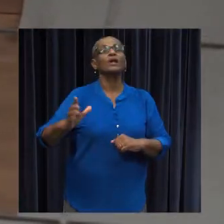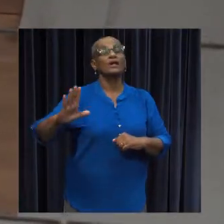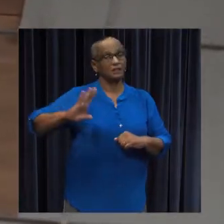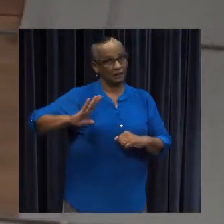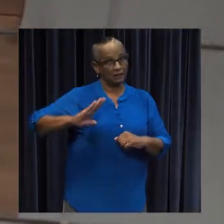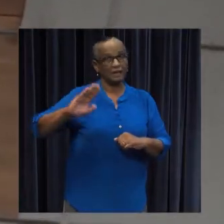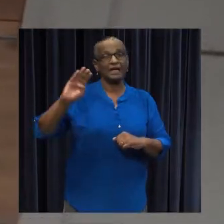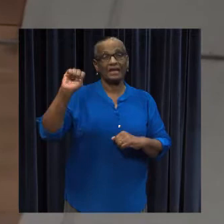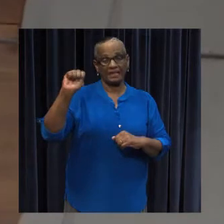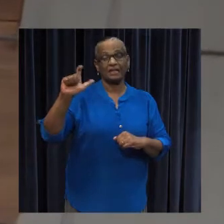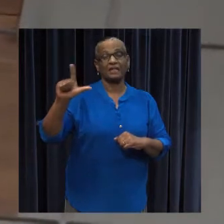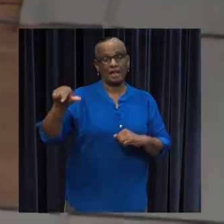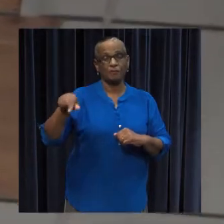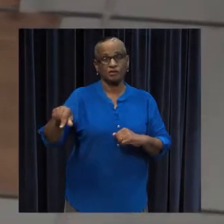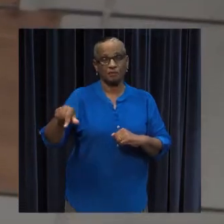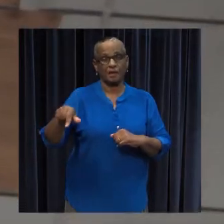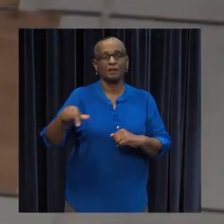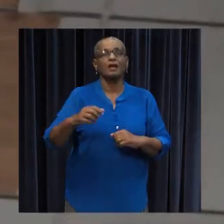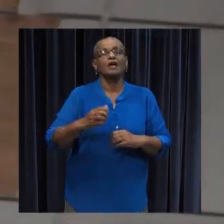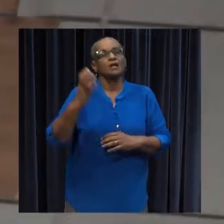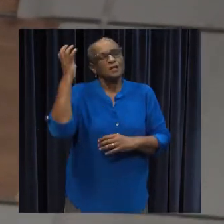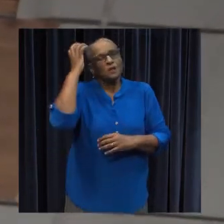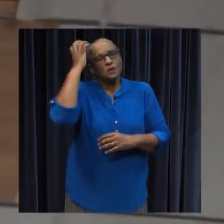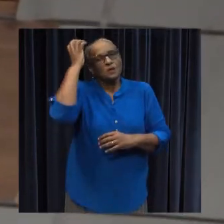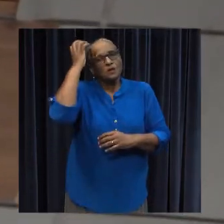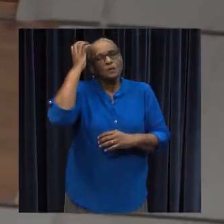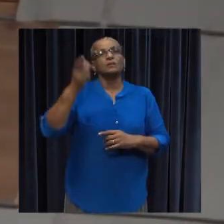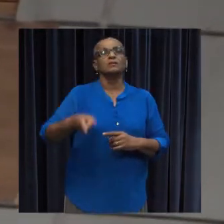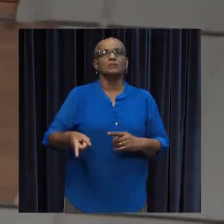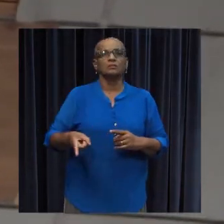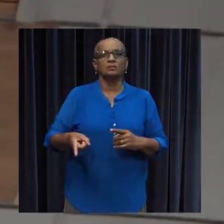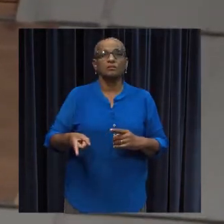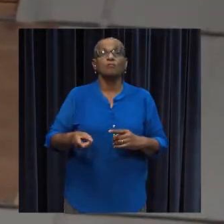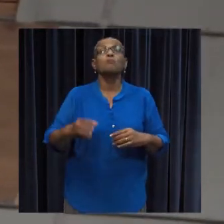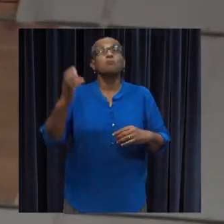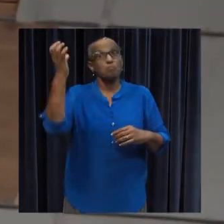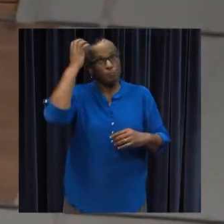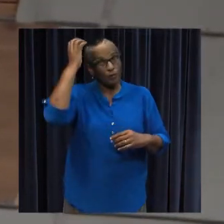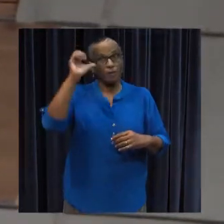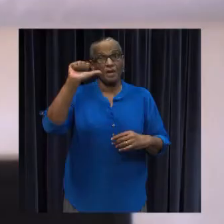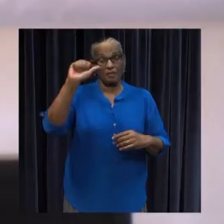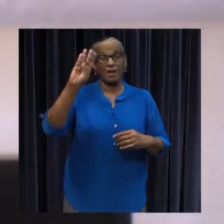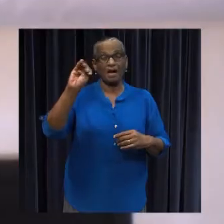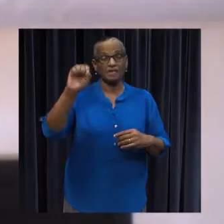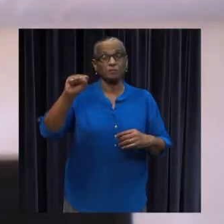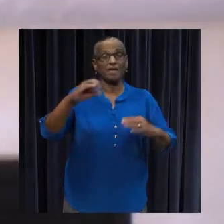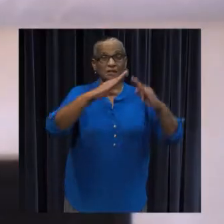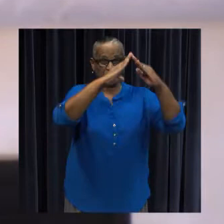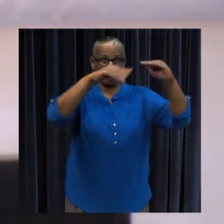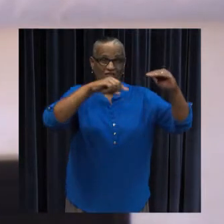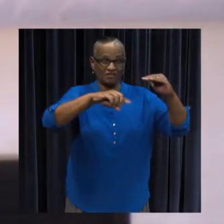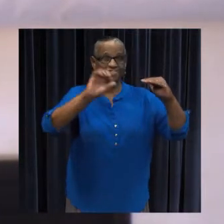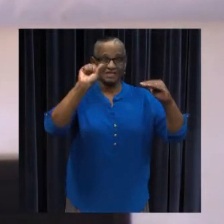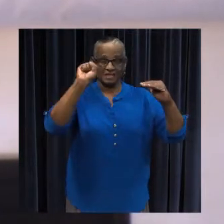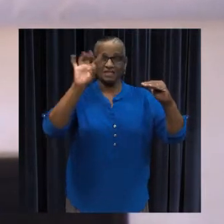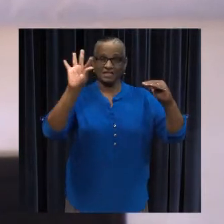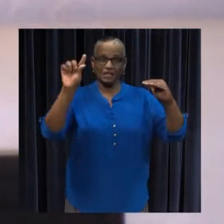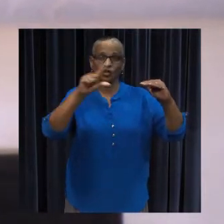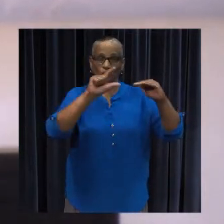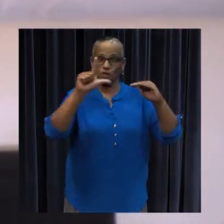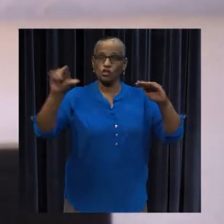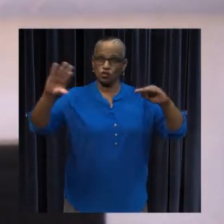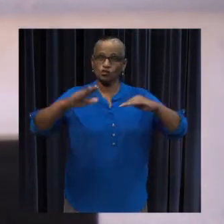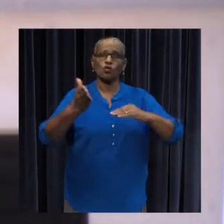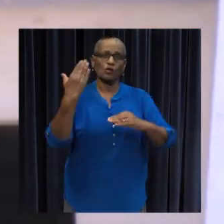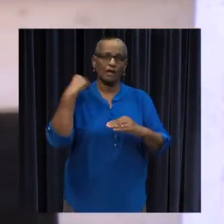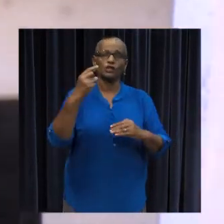attention of the school management, and according to the principal, Edith Lamsberg, it was worrying.